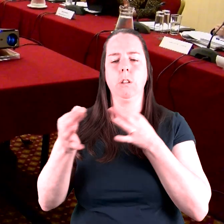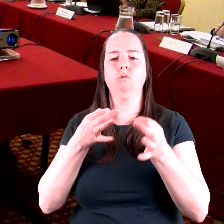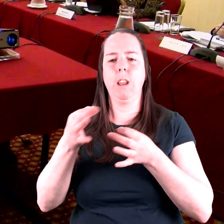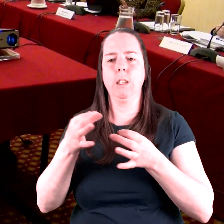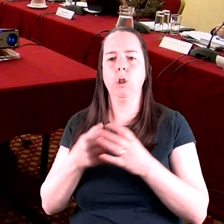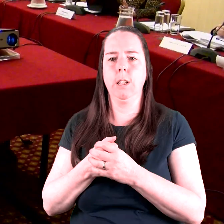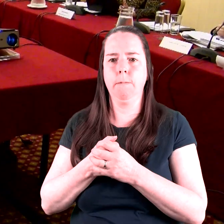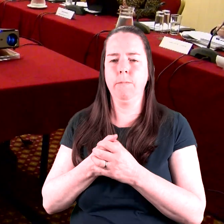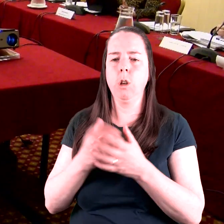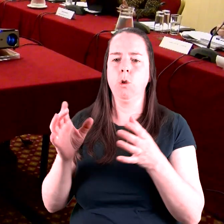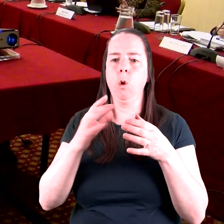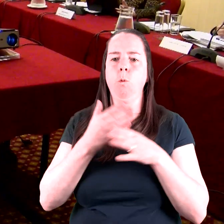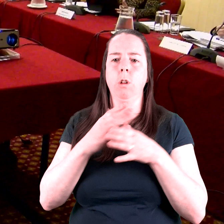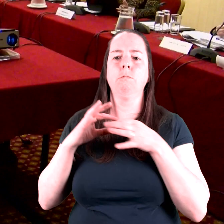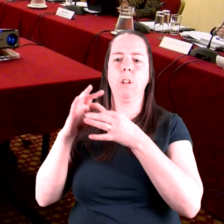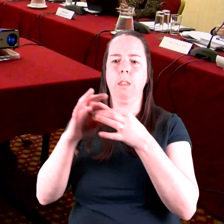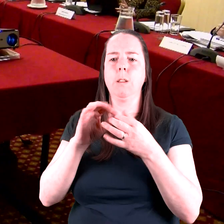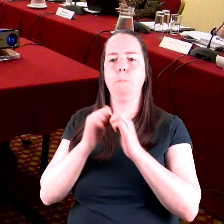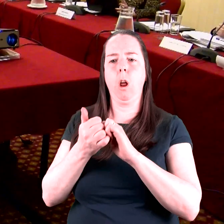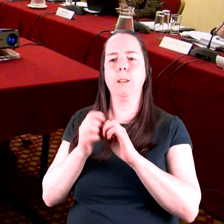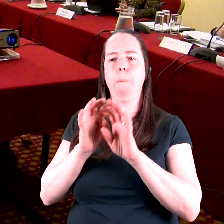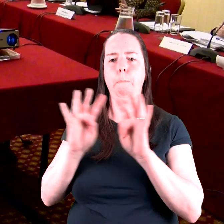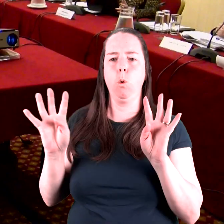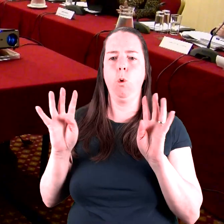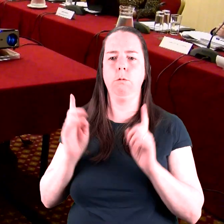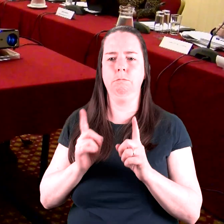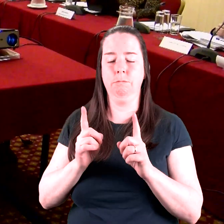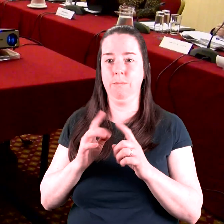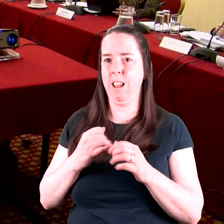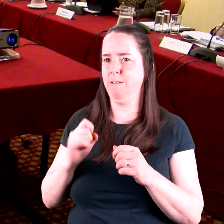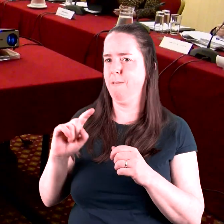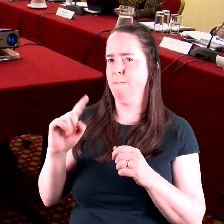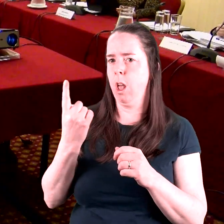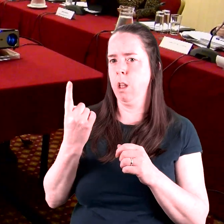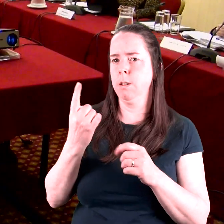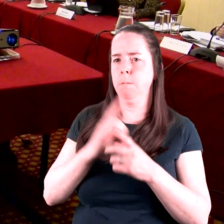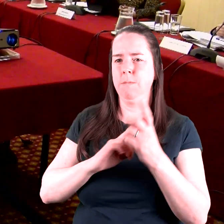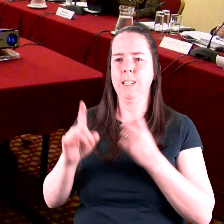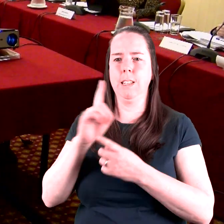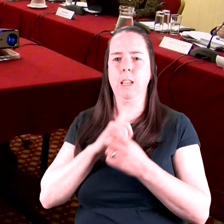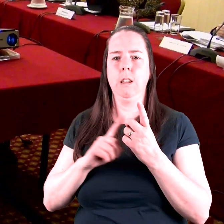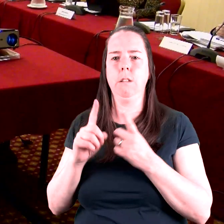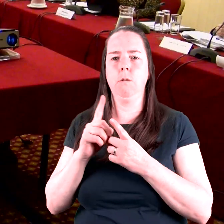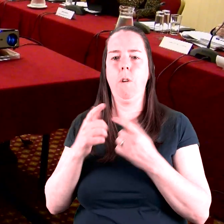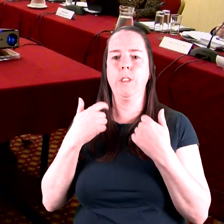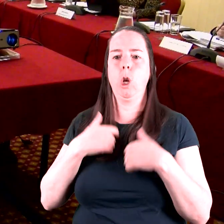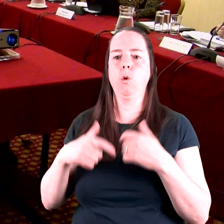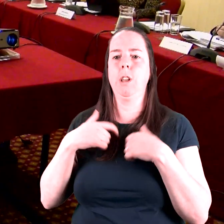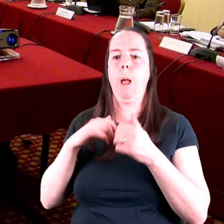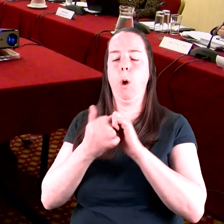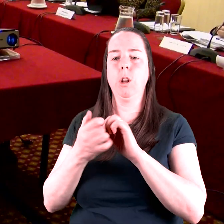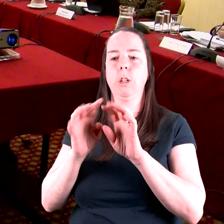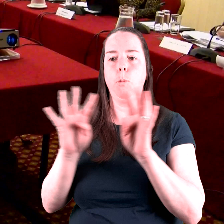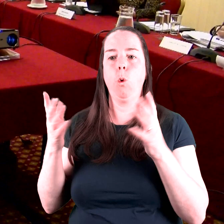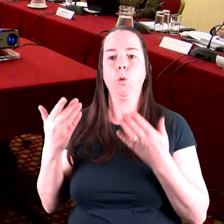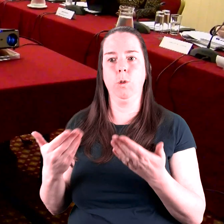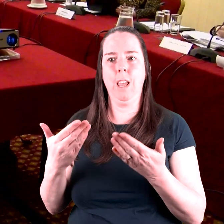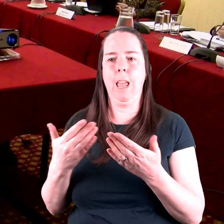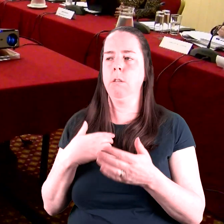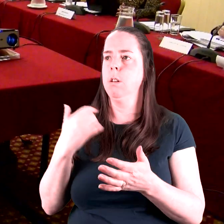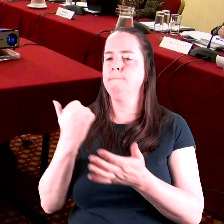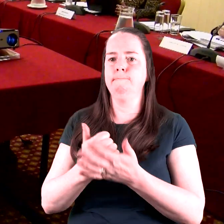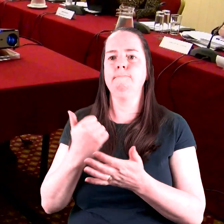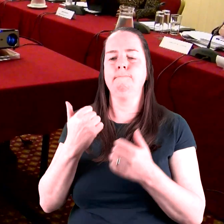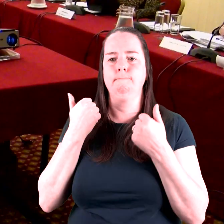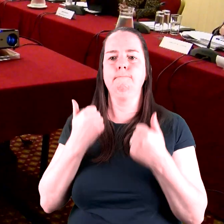strategy. So bringing together a partnership board, and we actually had the first meeting of the Social Care Partnership Board